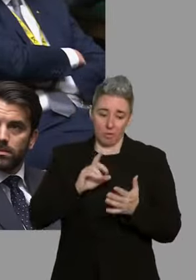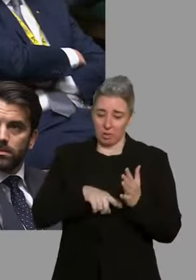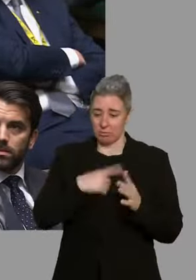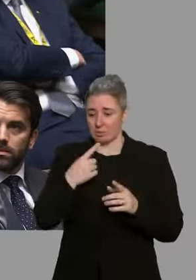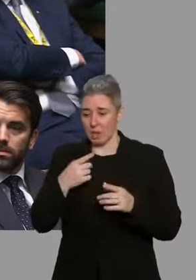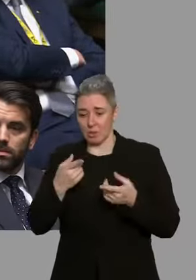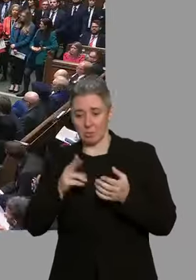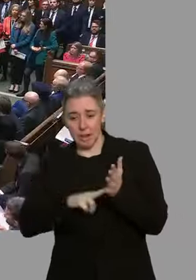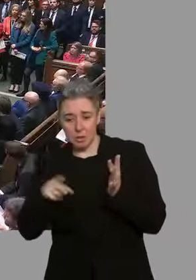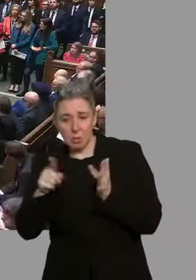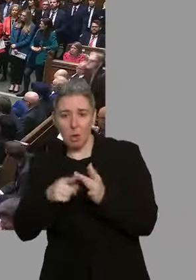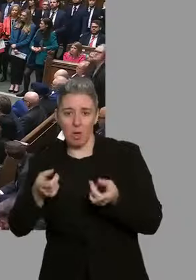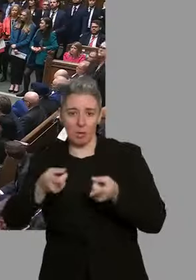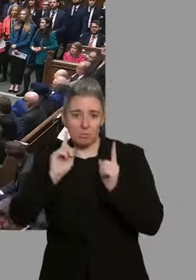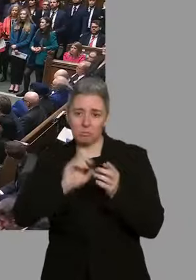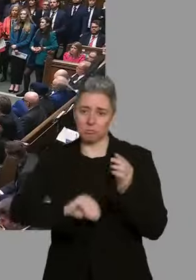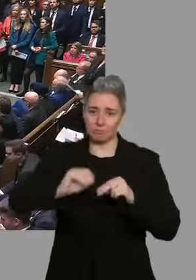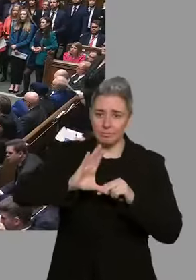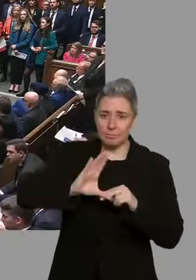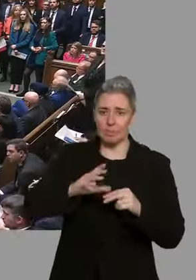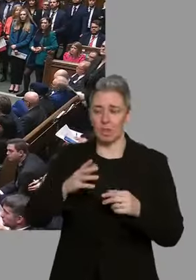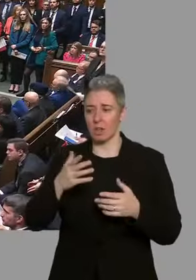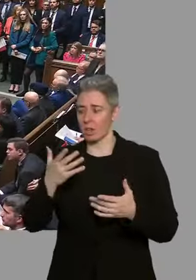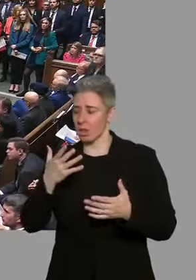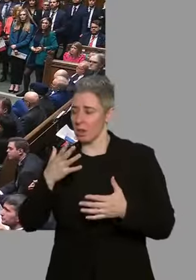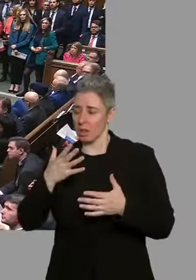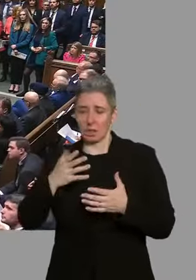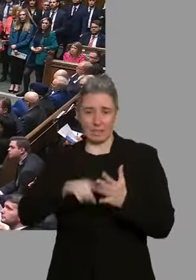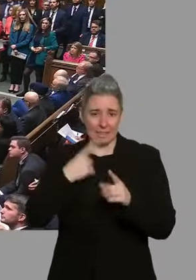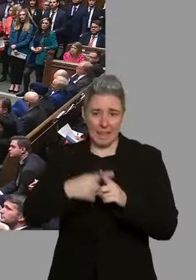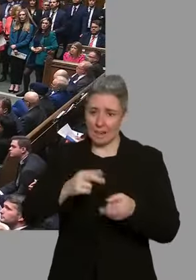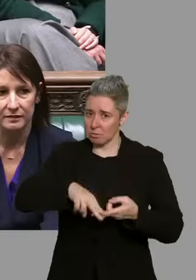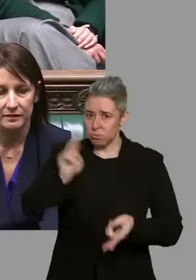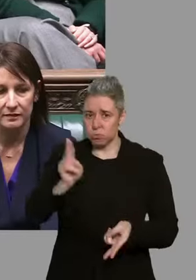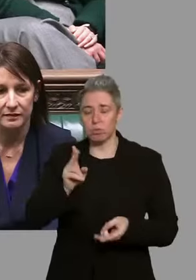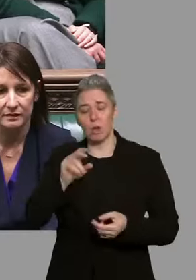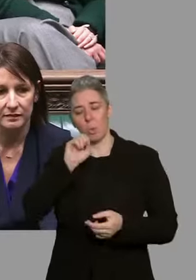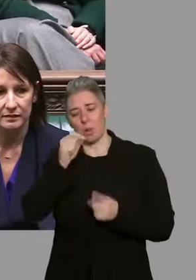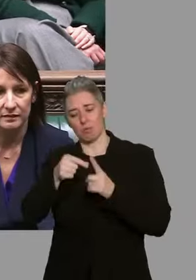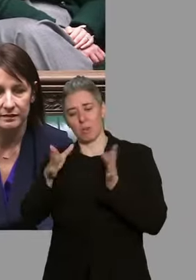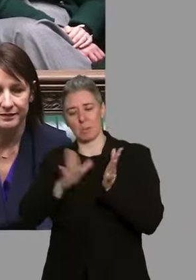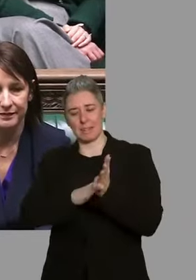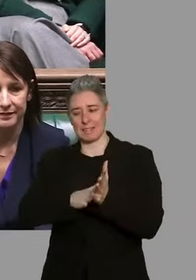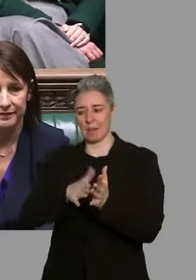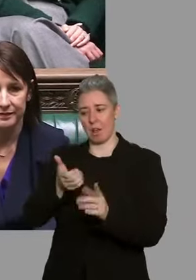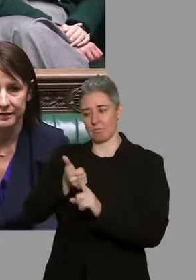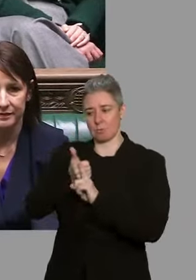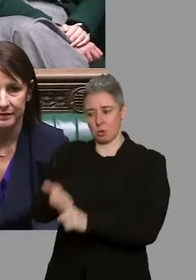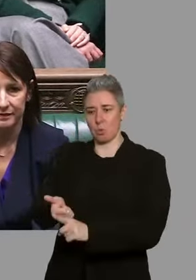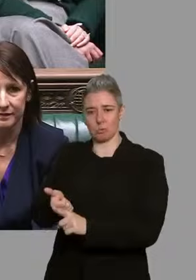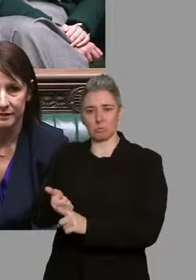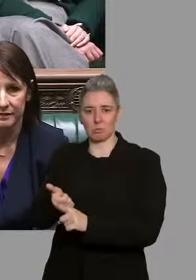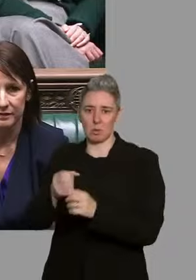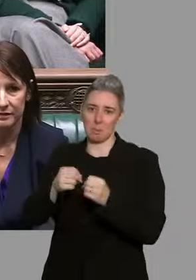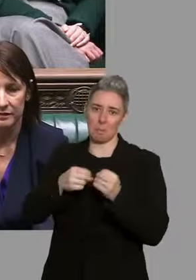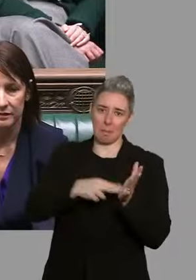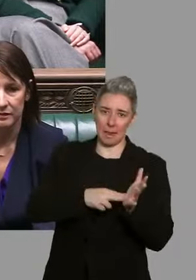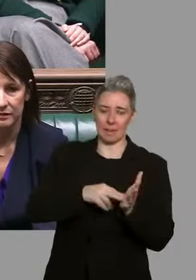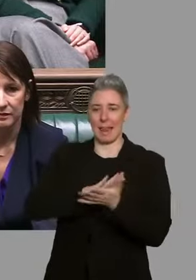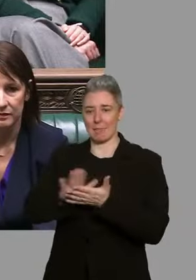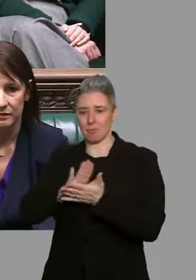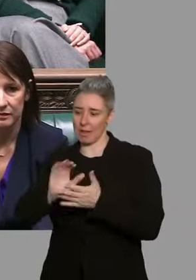rise for hospices? Well, can I pay tribute to Ben and Henry and everybody supporting their